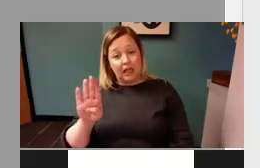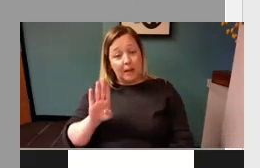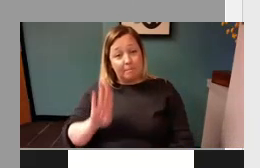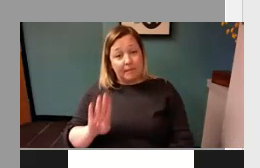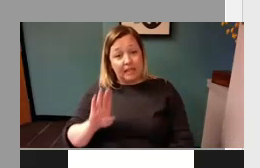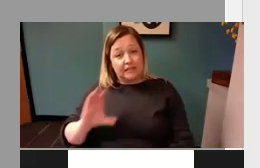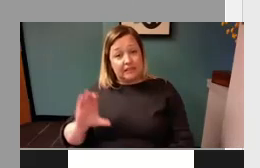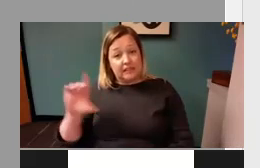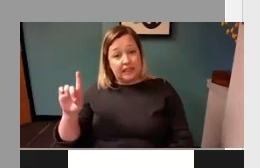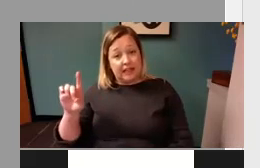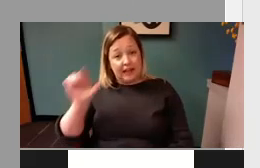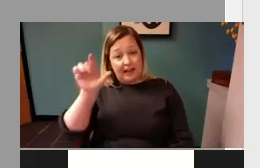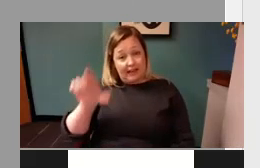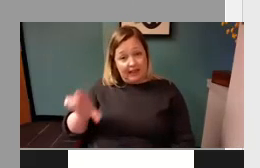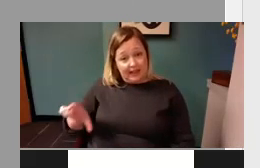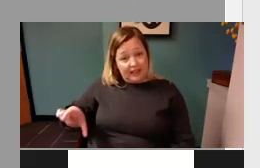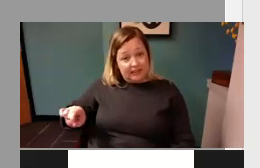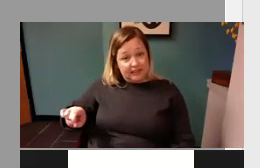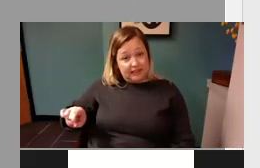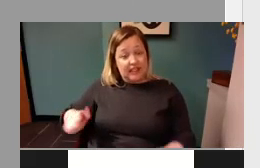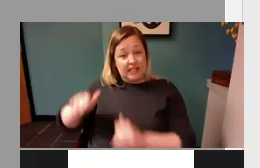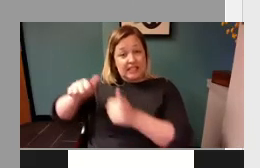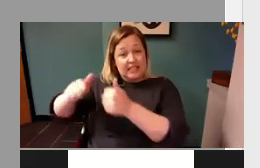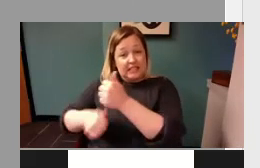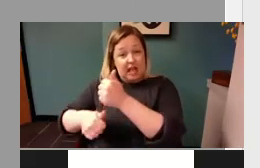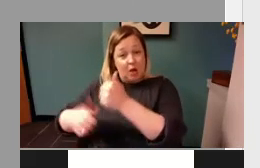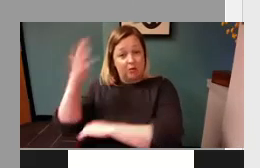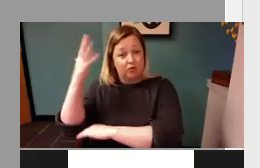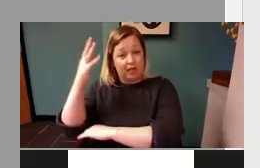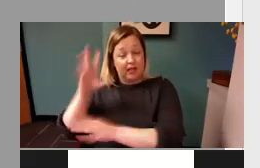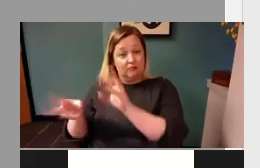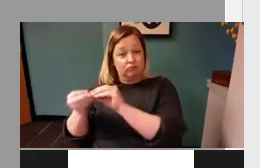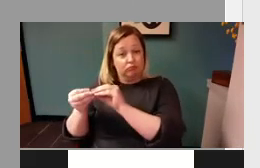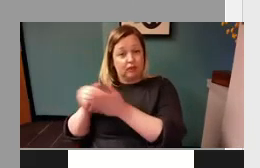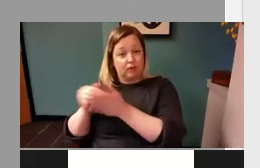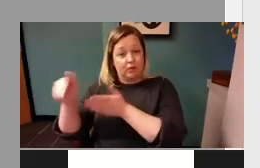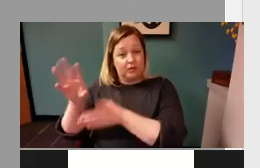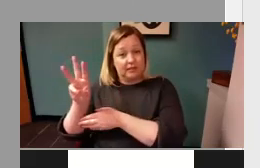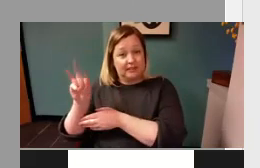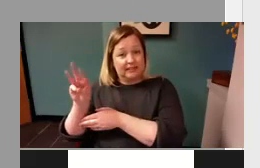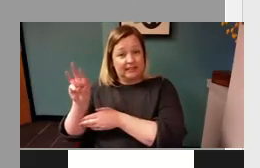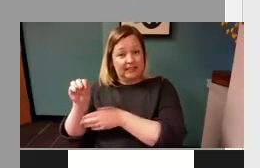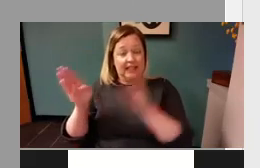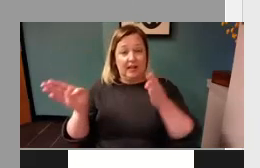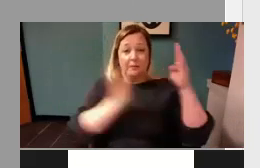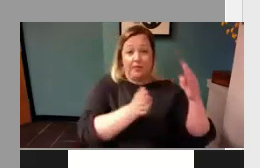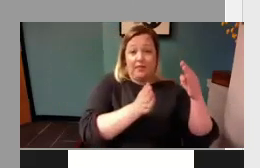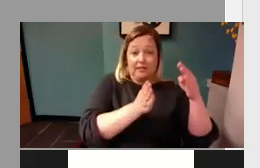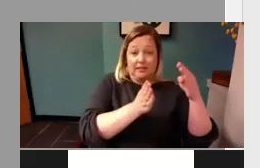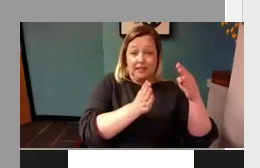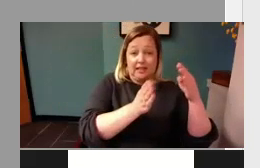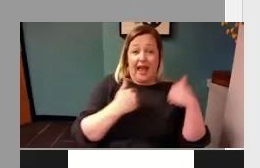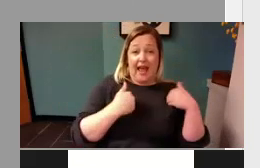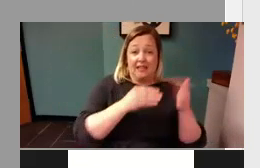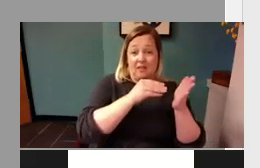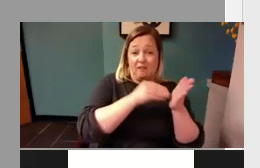would have a frequency of 60, whereas this particular subtree here has a frequency of 70, right? So this particular right hand